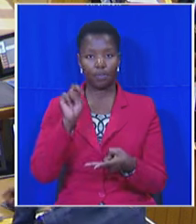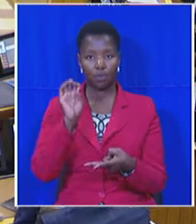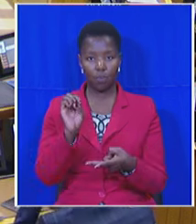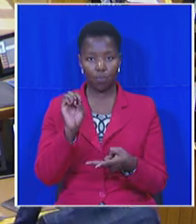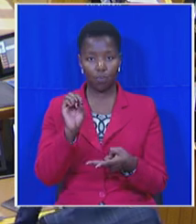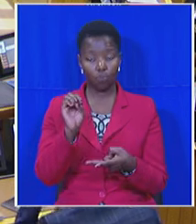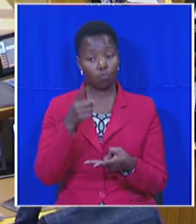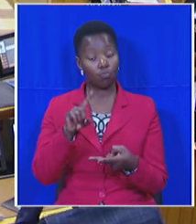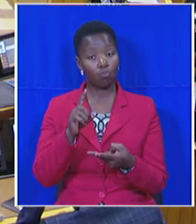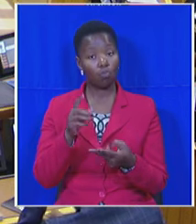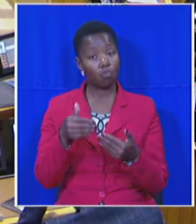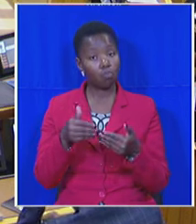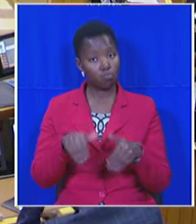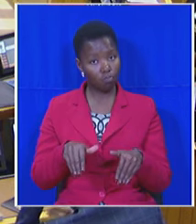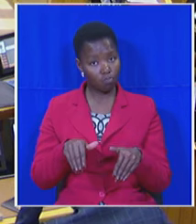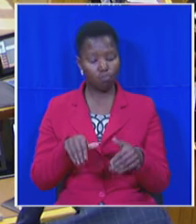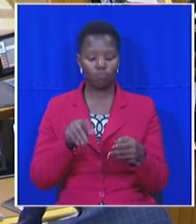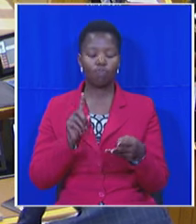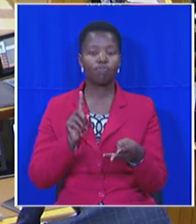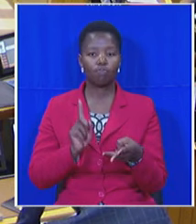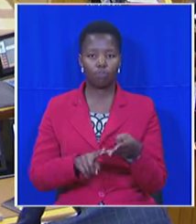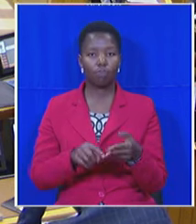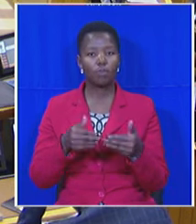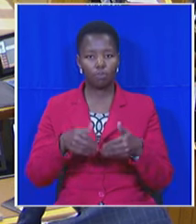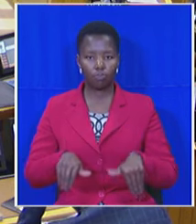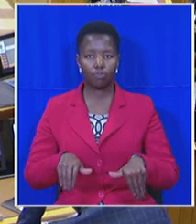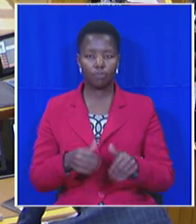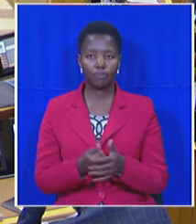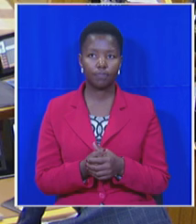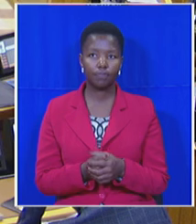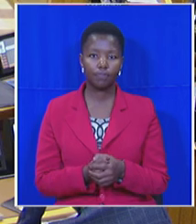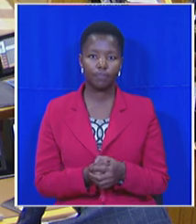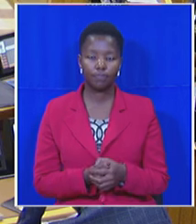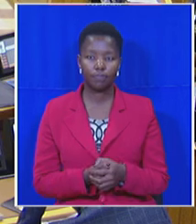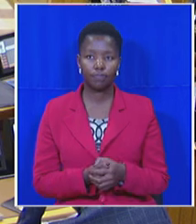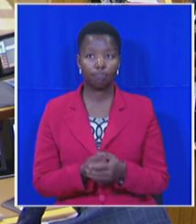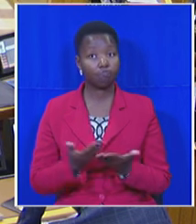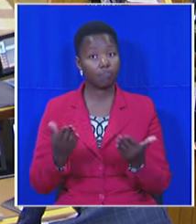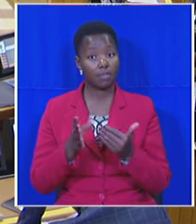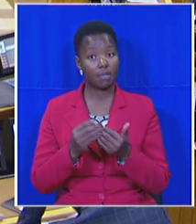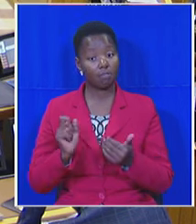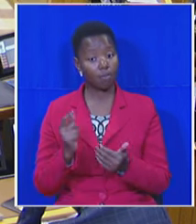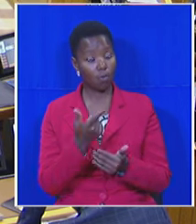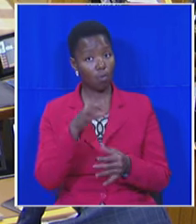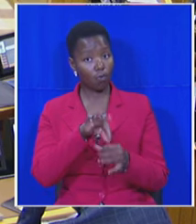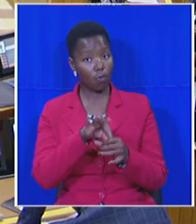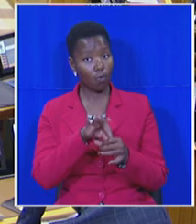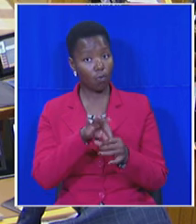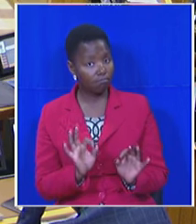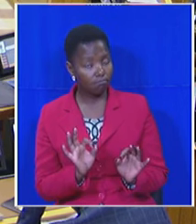button. Those wishing to abstain should press the abstain button. Have all members voted?